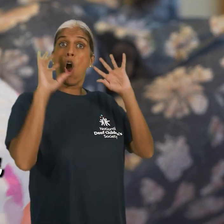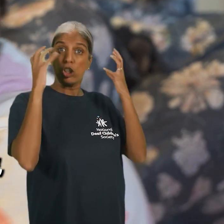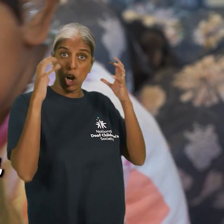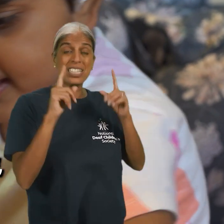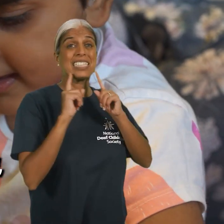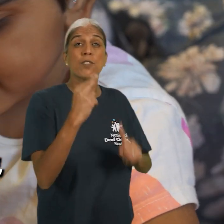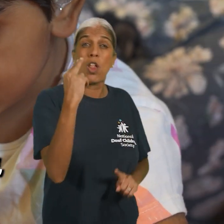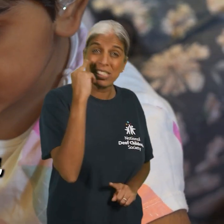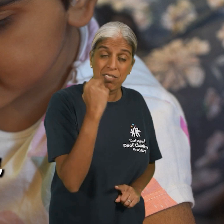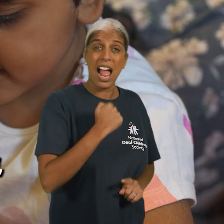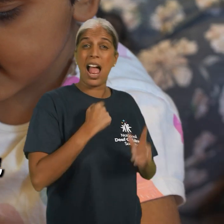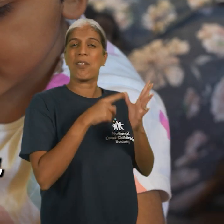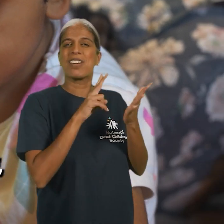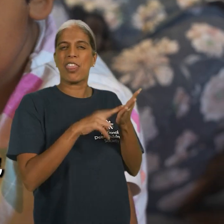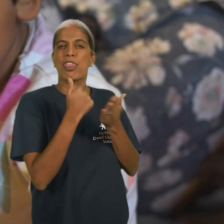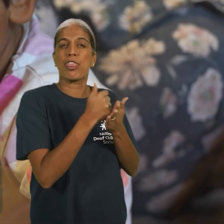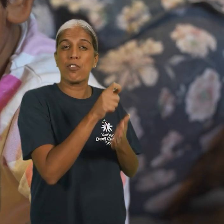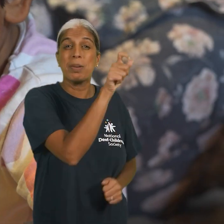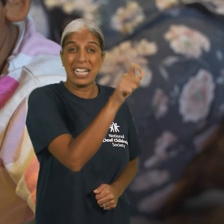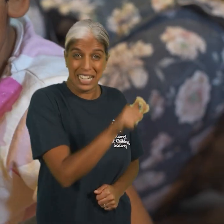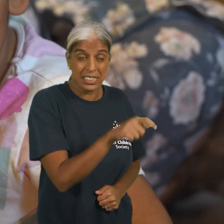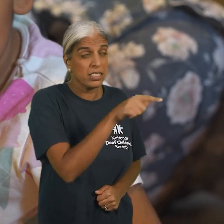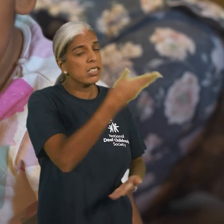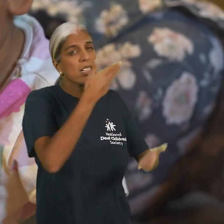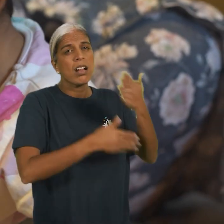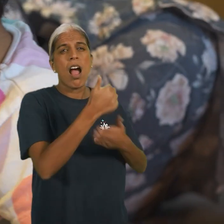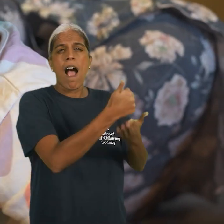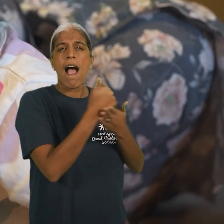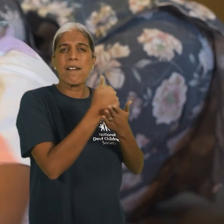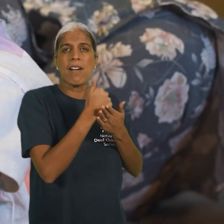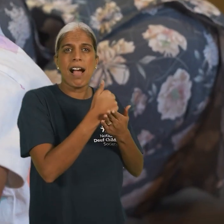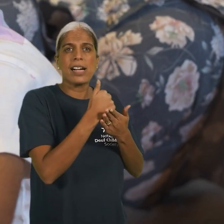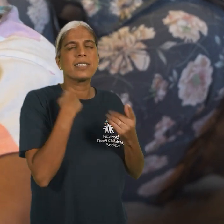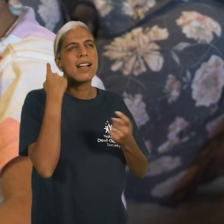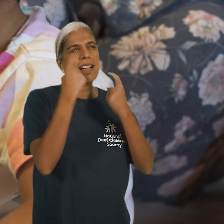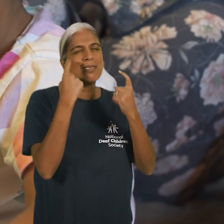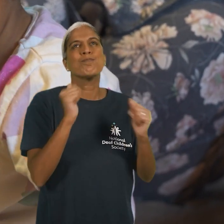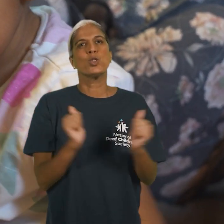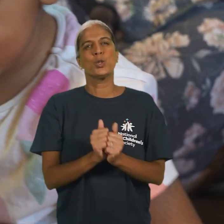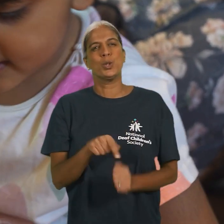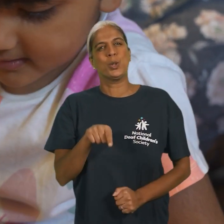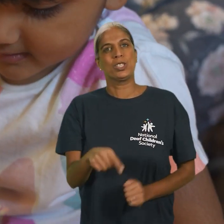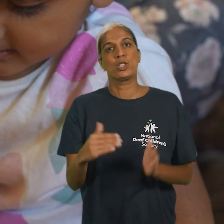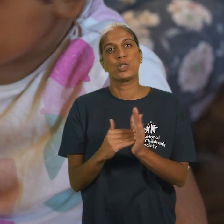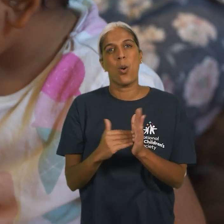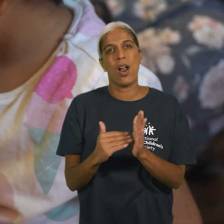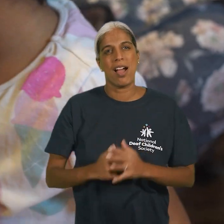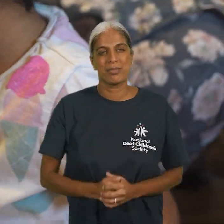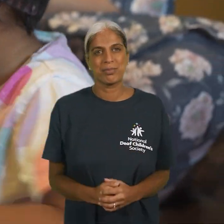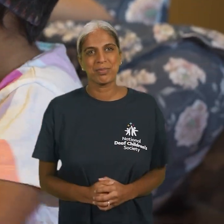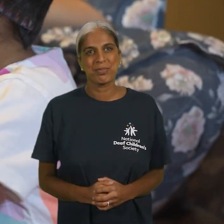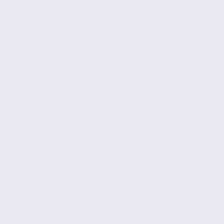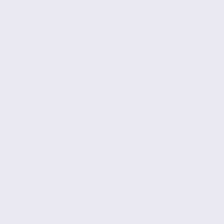of the deaf, our AV therapist, so they gave us advice, and we figured out in the end what worked for Zoya.